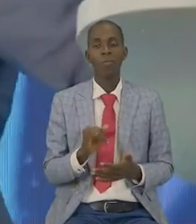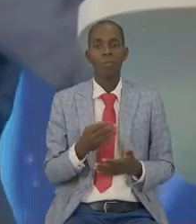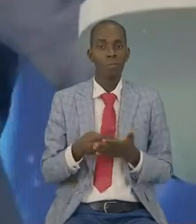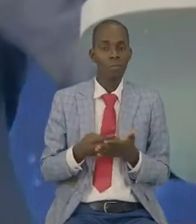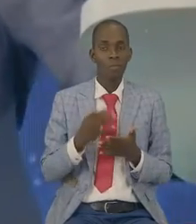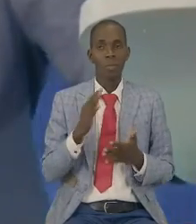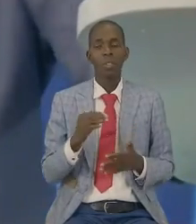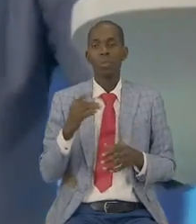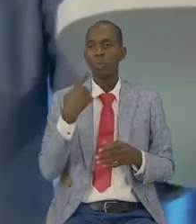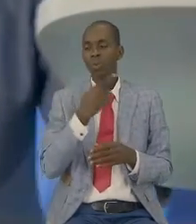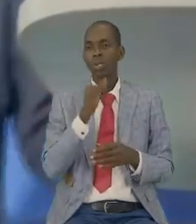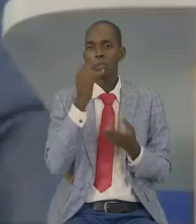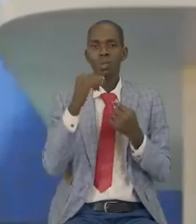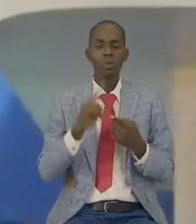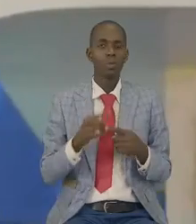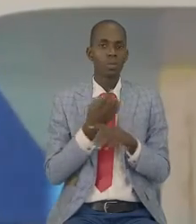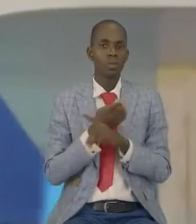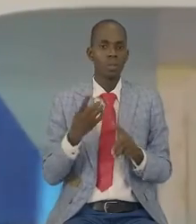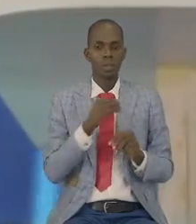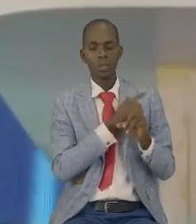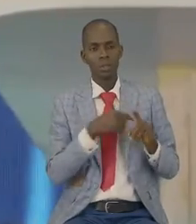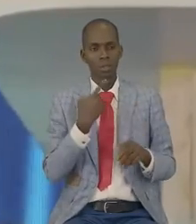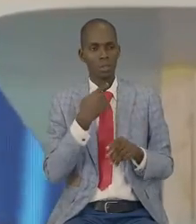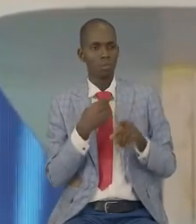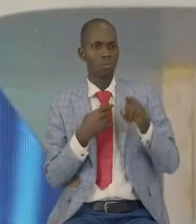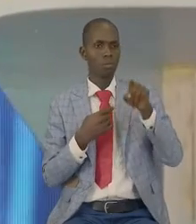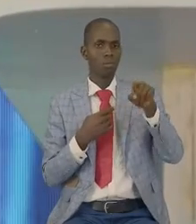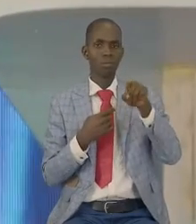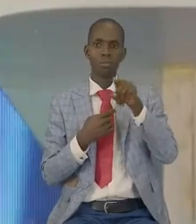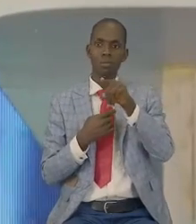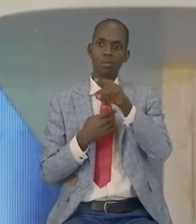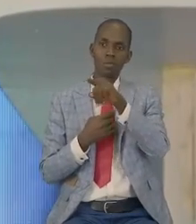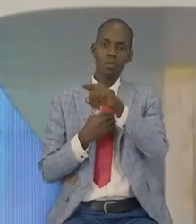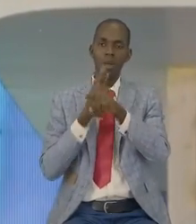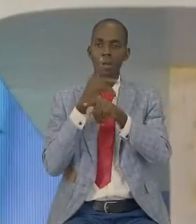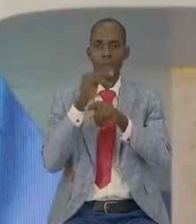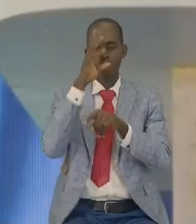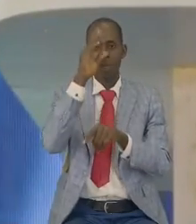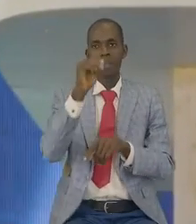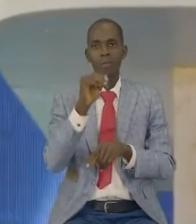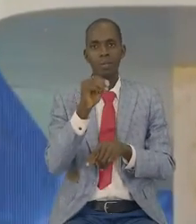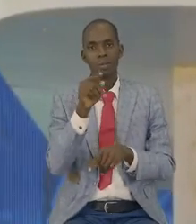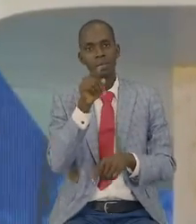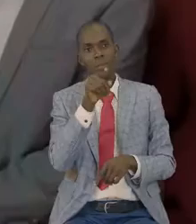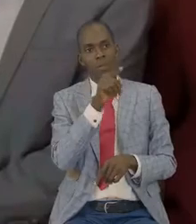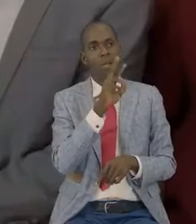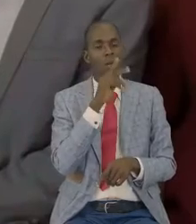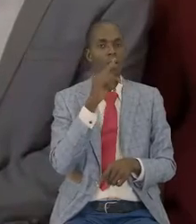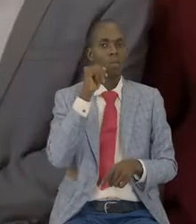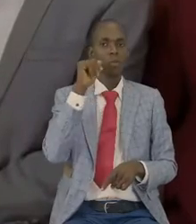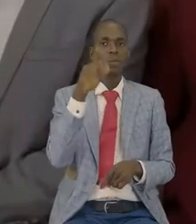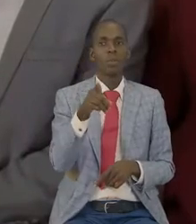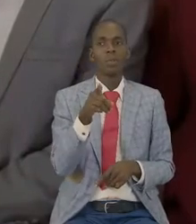to deliver. And the Lord points to you and says, you are the man. You are the woman. Instead